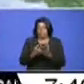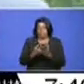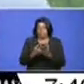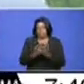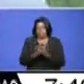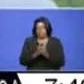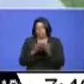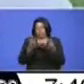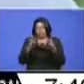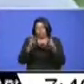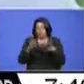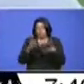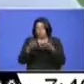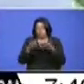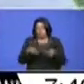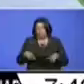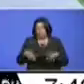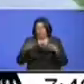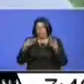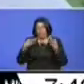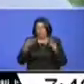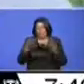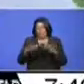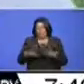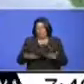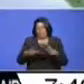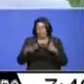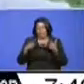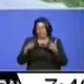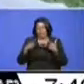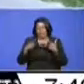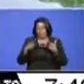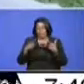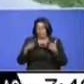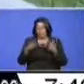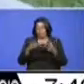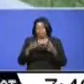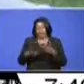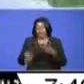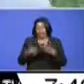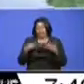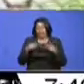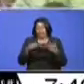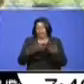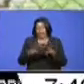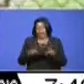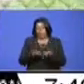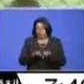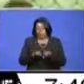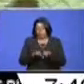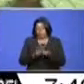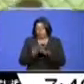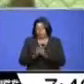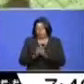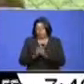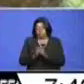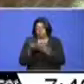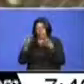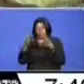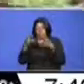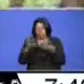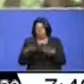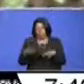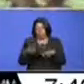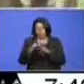Unfortunately, a lot of people have lost their lives and a lot of animals have lost their lives. It's unlike any tragedy we've ever seen here. The Bahamas Humane Society